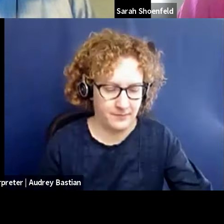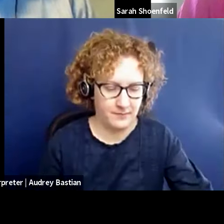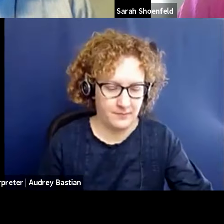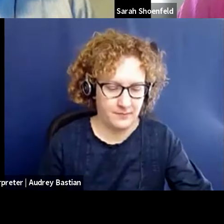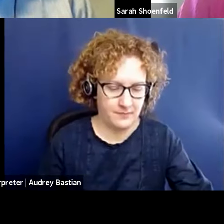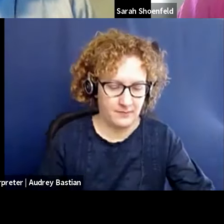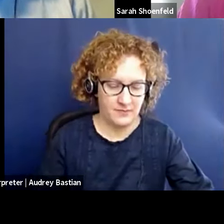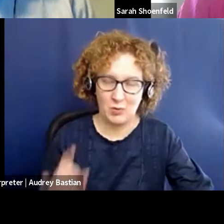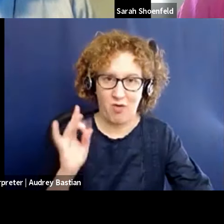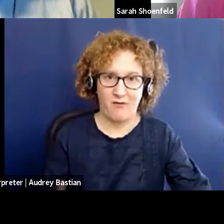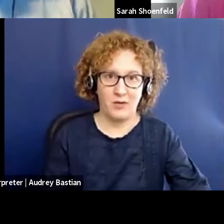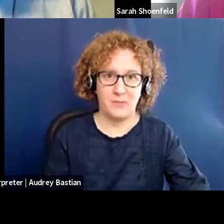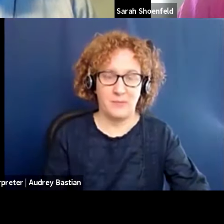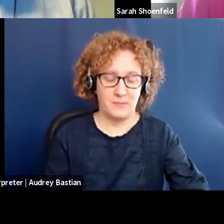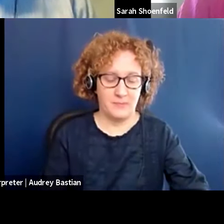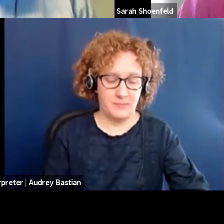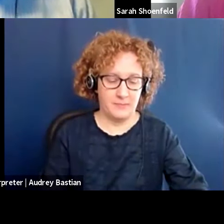It was awful.